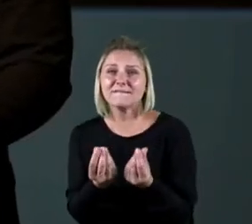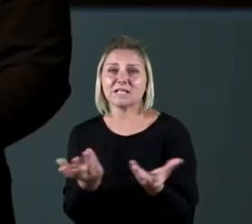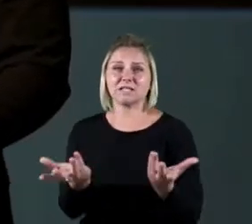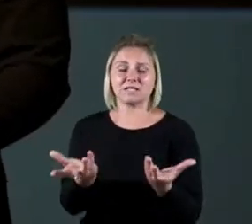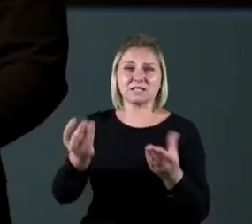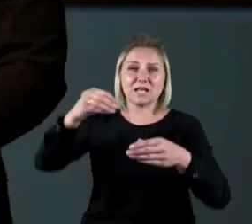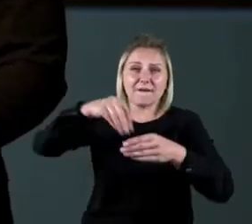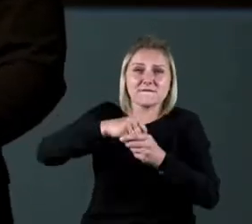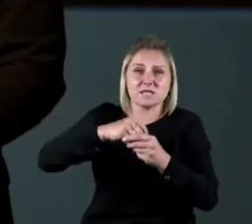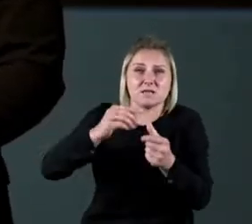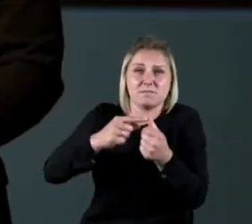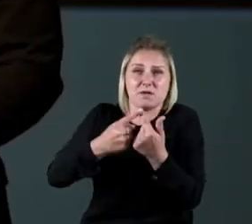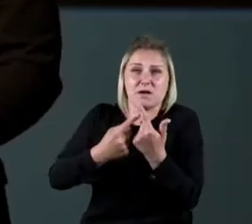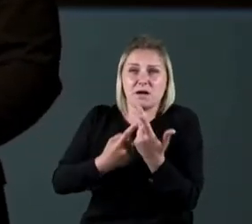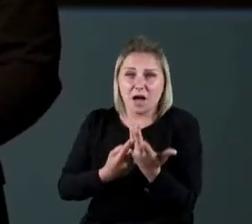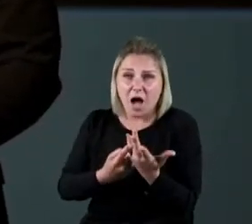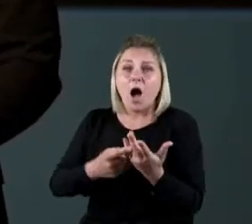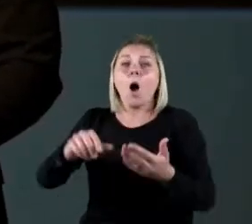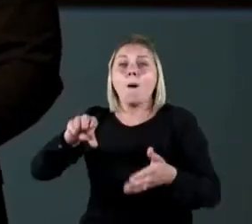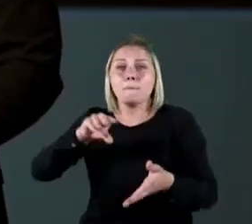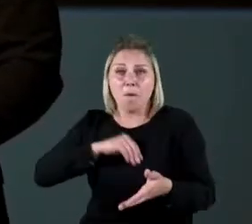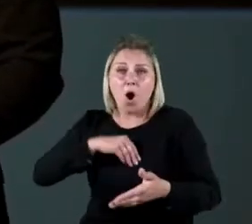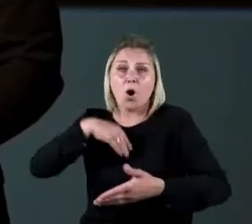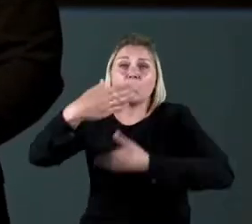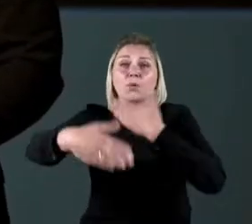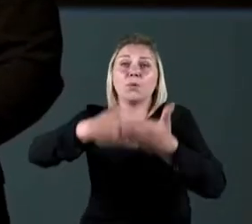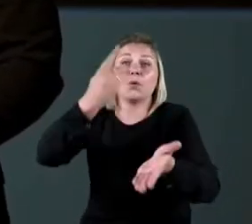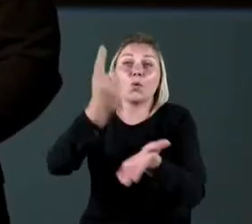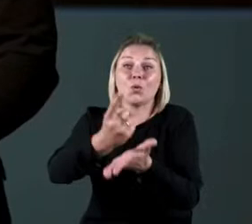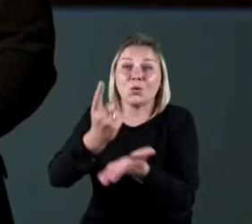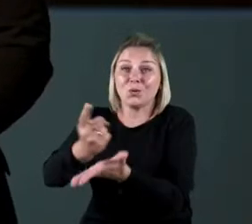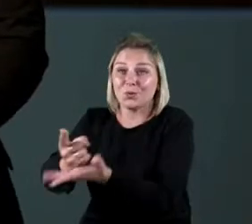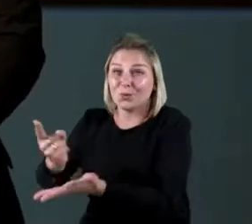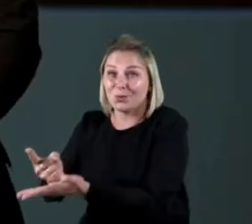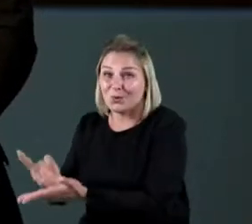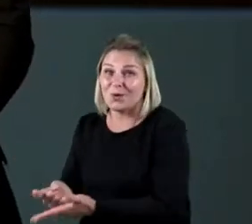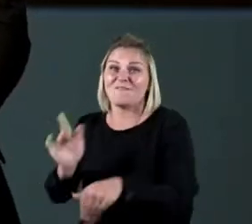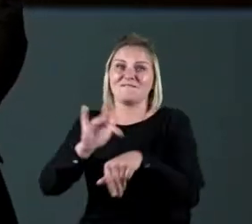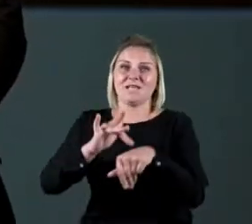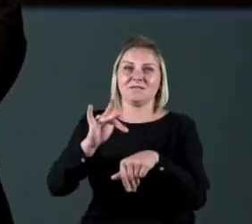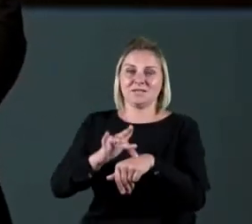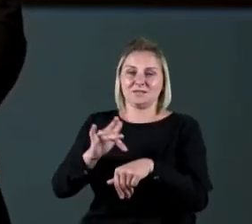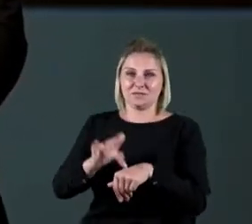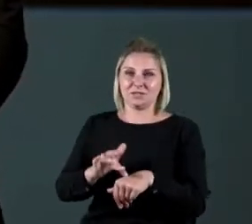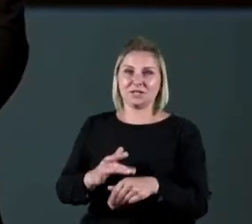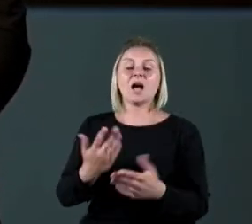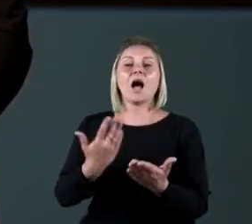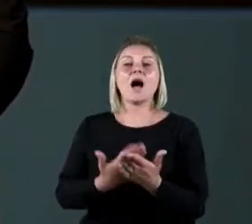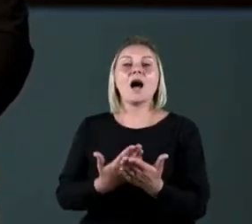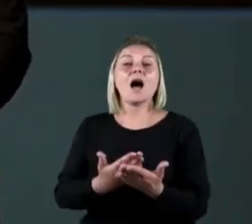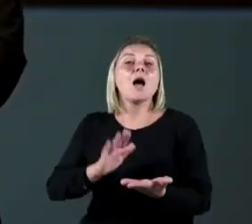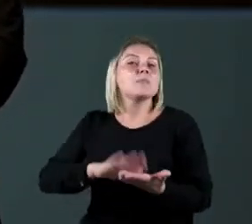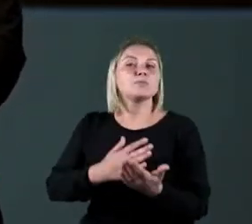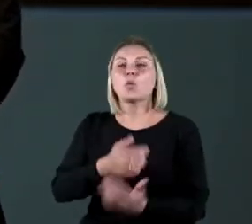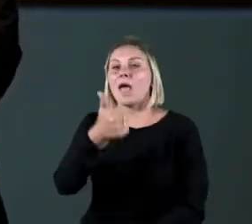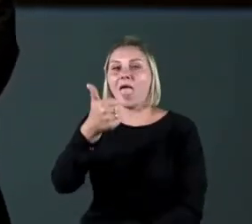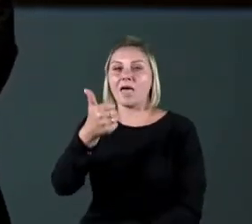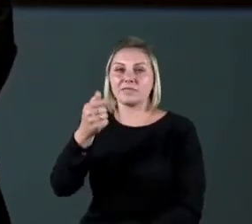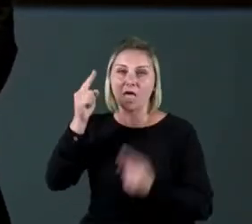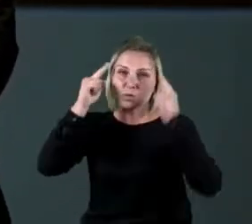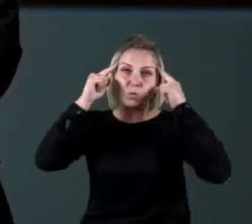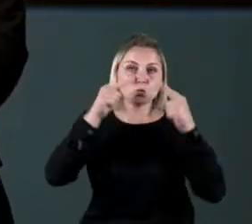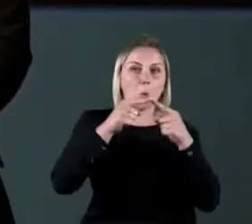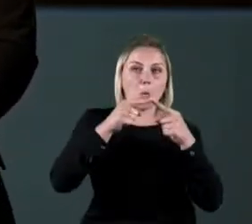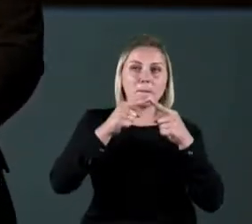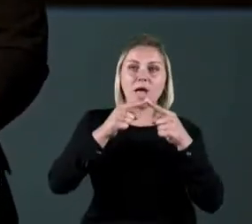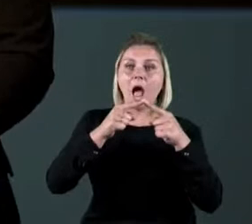across decadal cycles. Addressing one dimension over the other will only tend to aggravate the